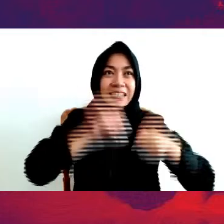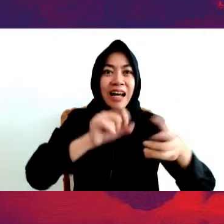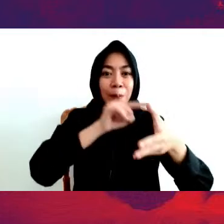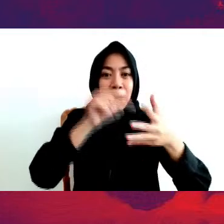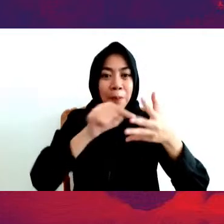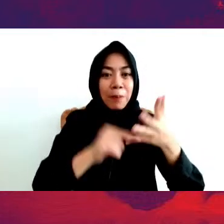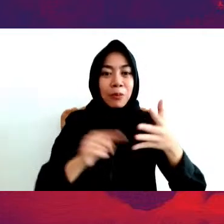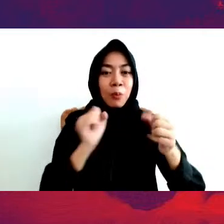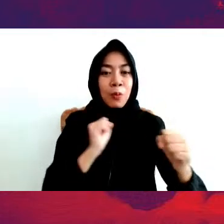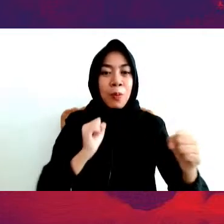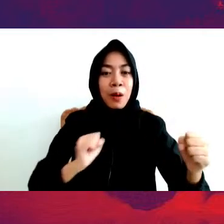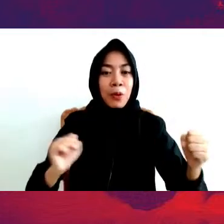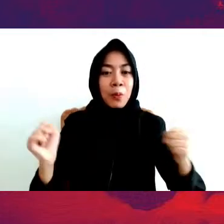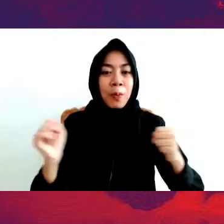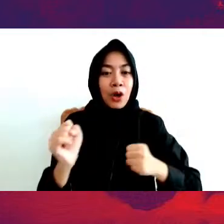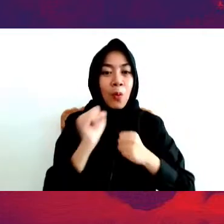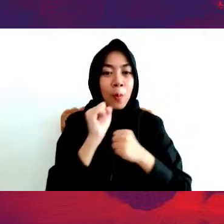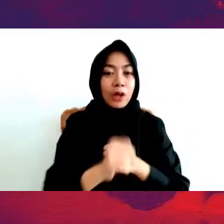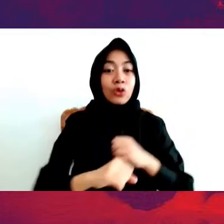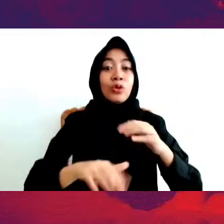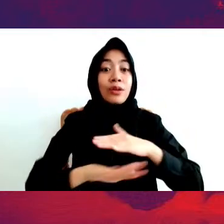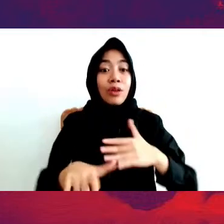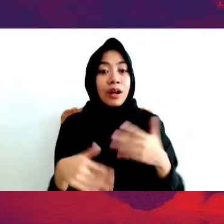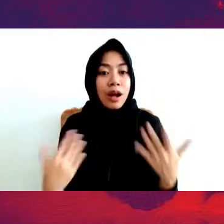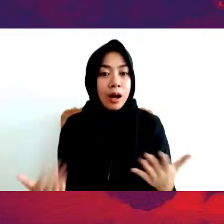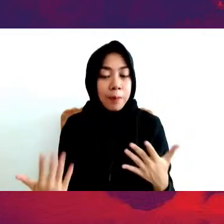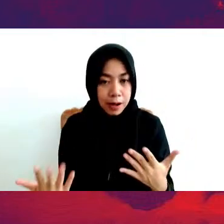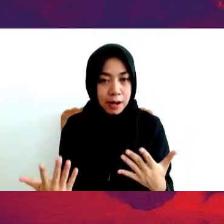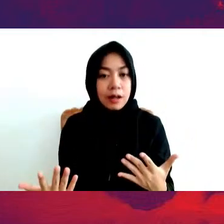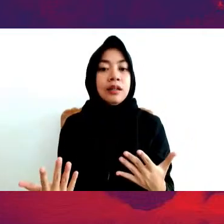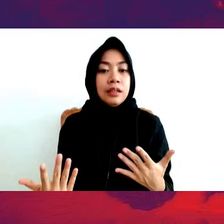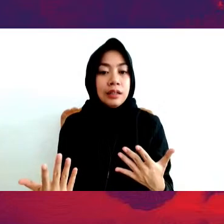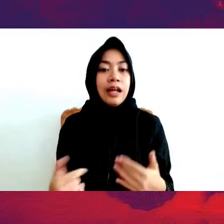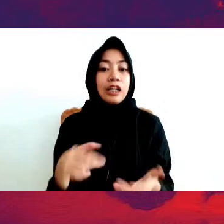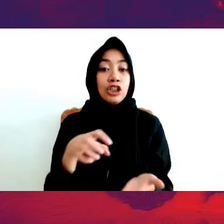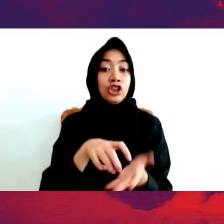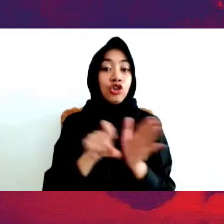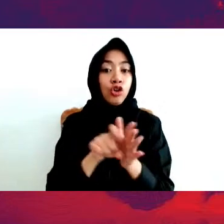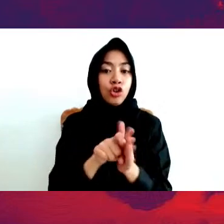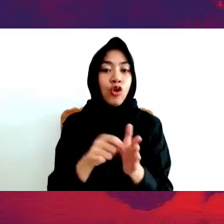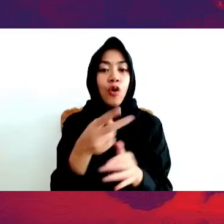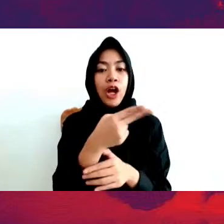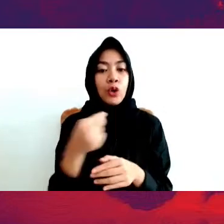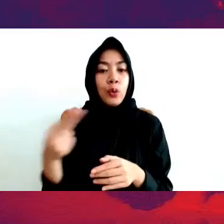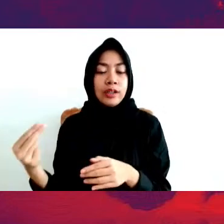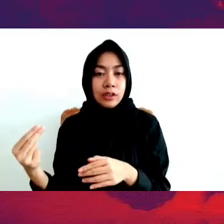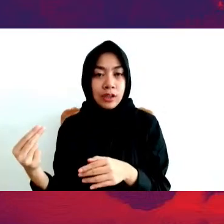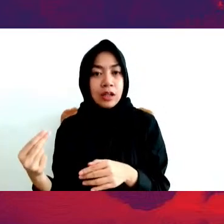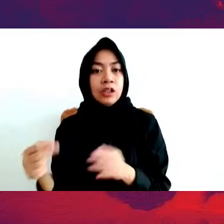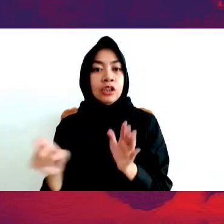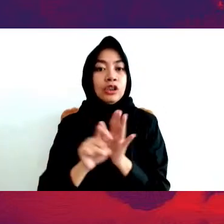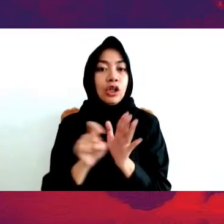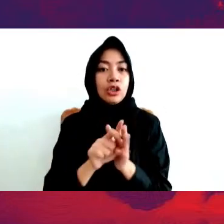global MPI. I will later share some findings on how Indonesia has performed over time